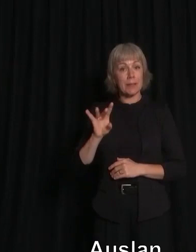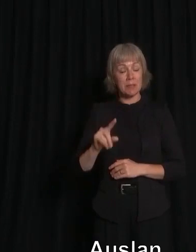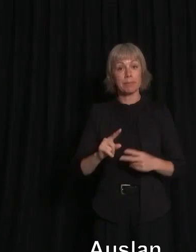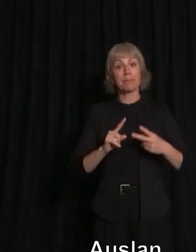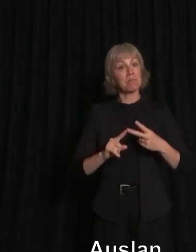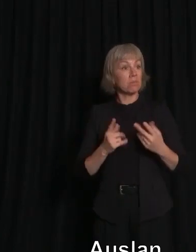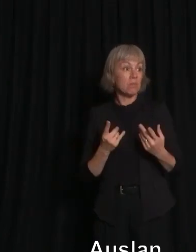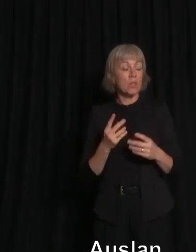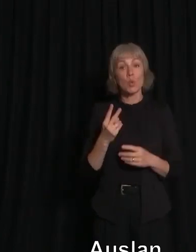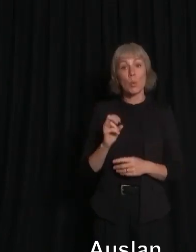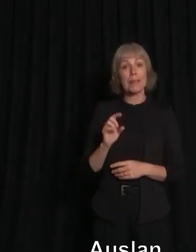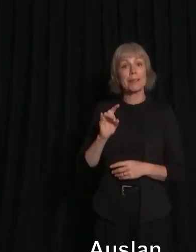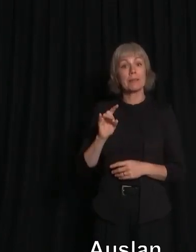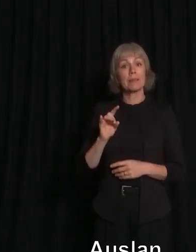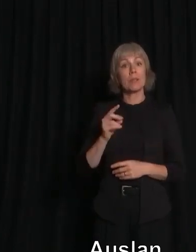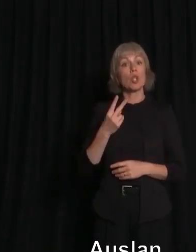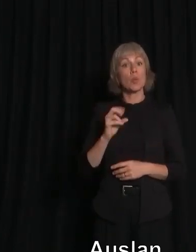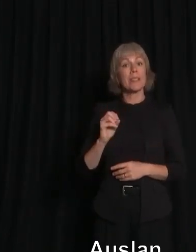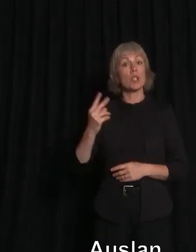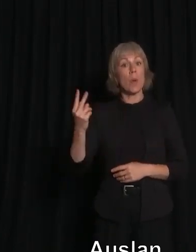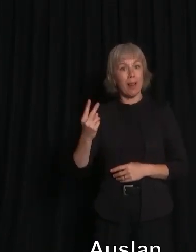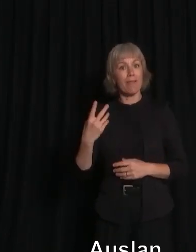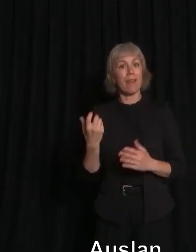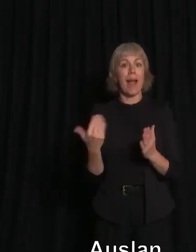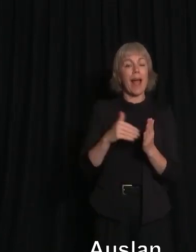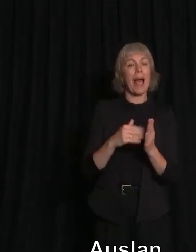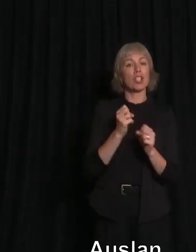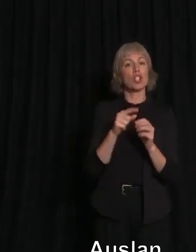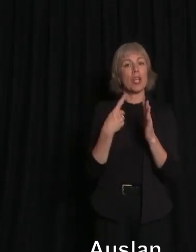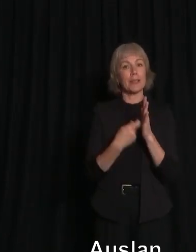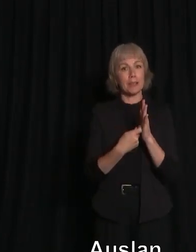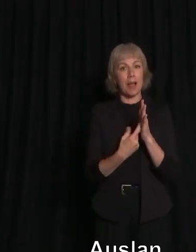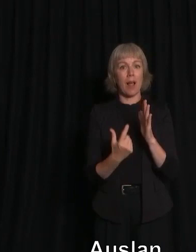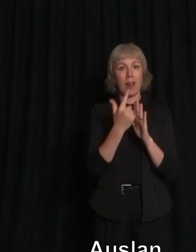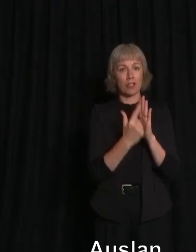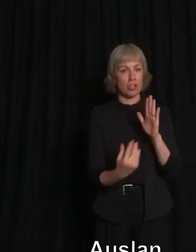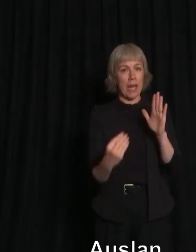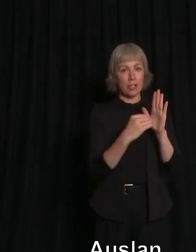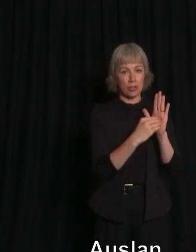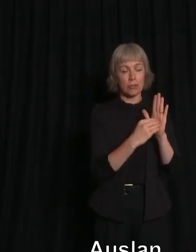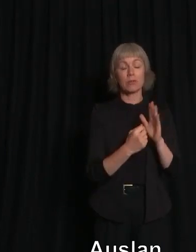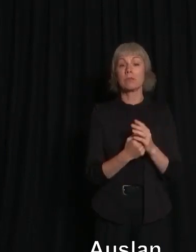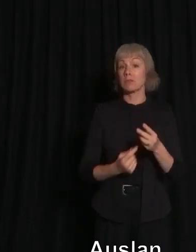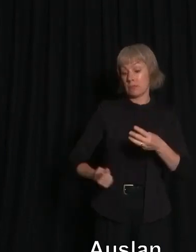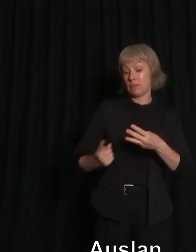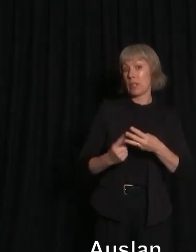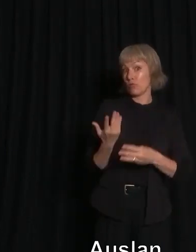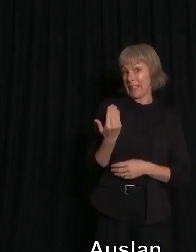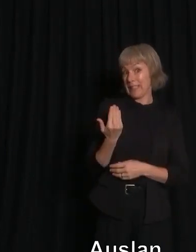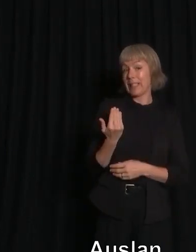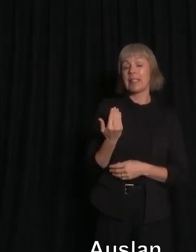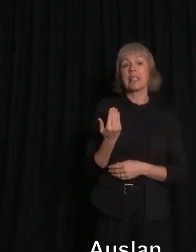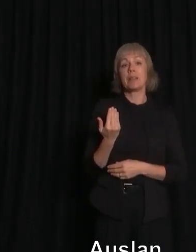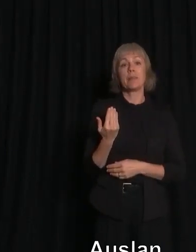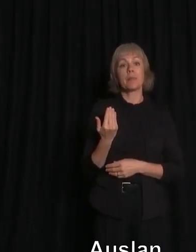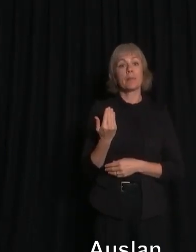identity legislation in 2012, and more recently also legislation specifically going